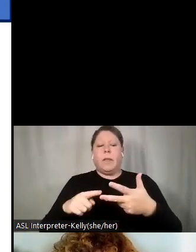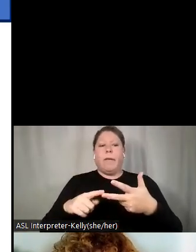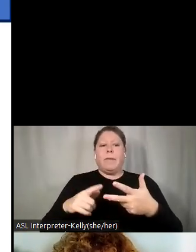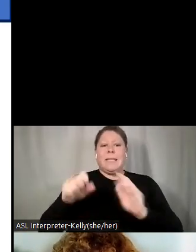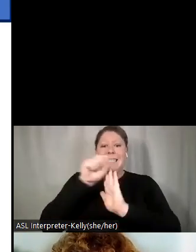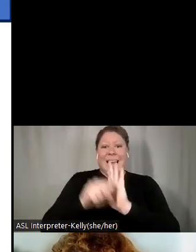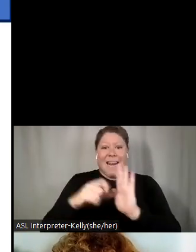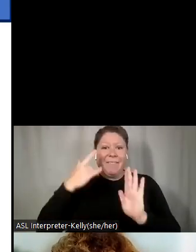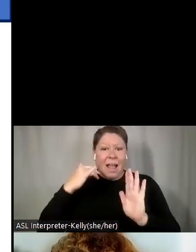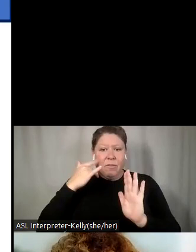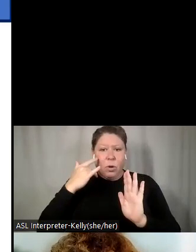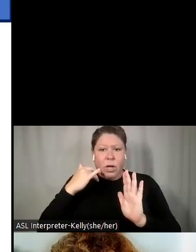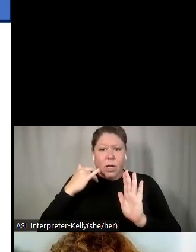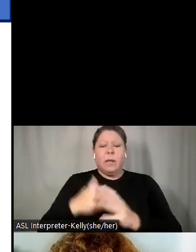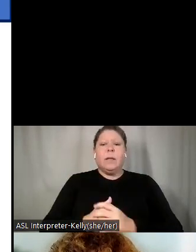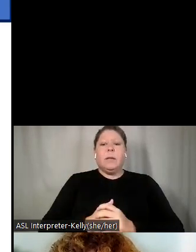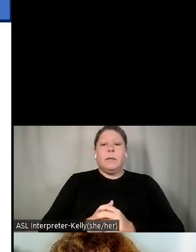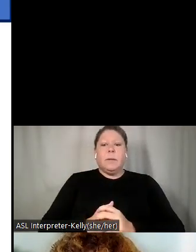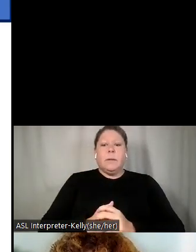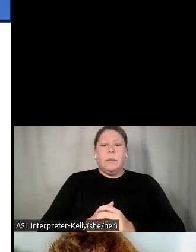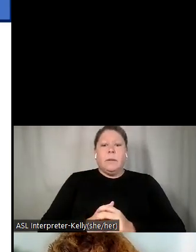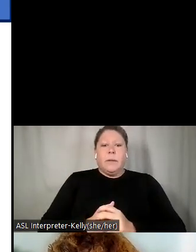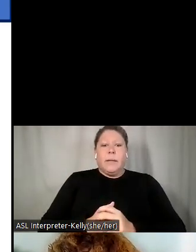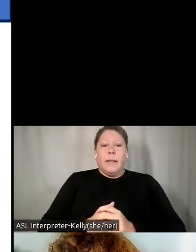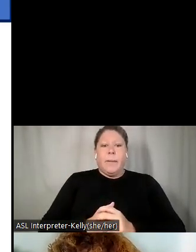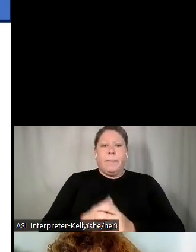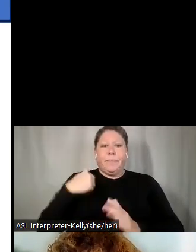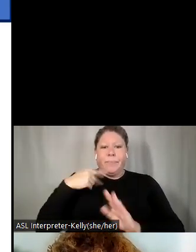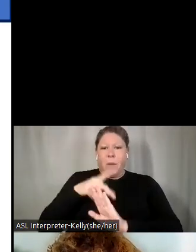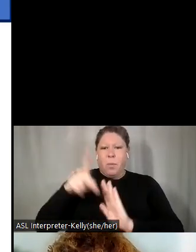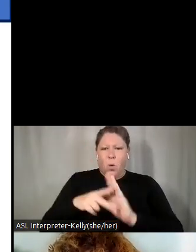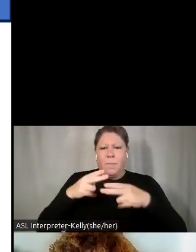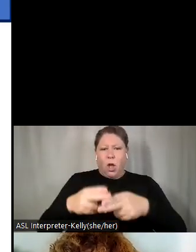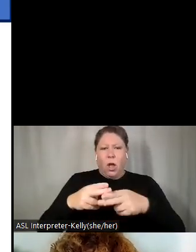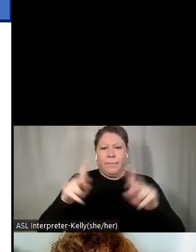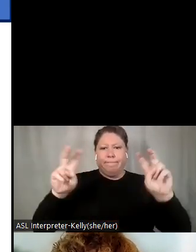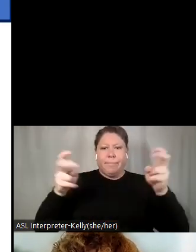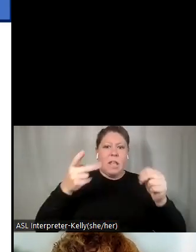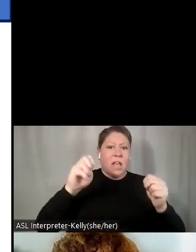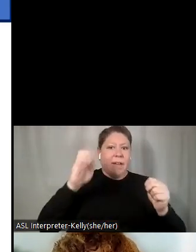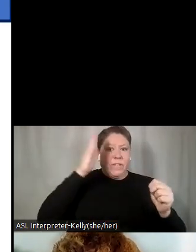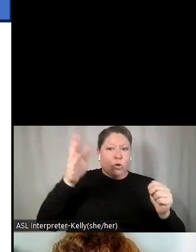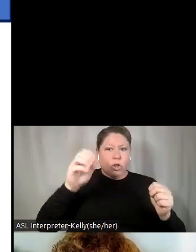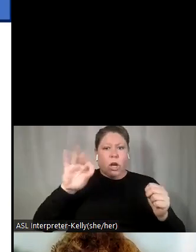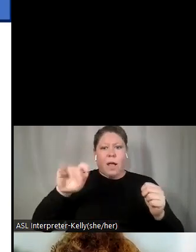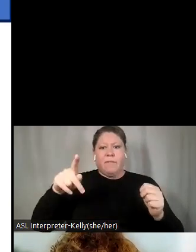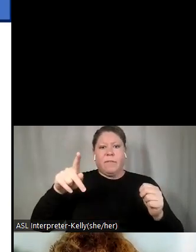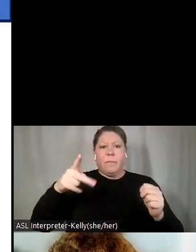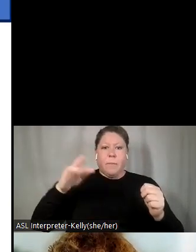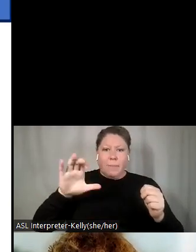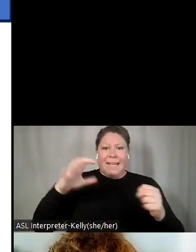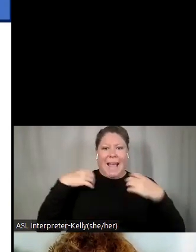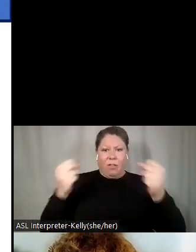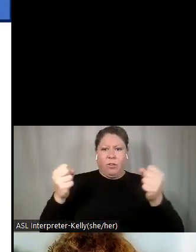made available through a program called the Future of Public Health some historic funding